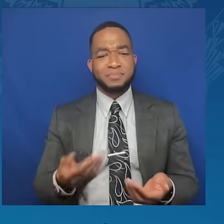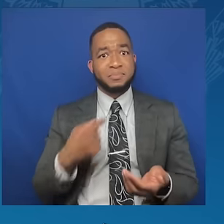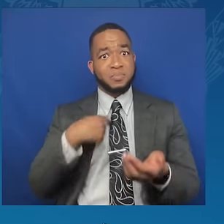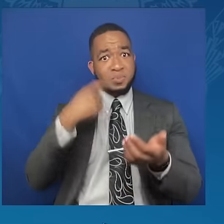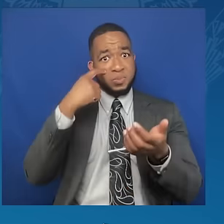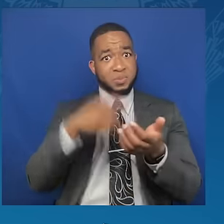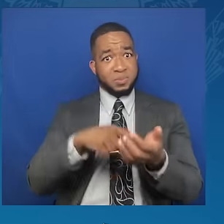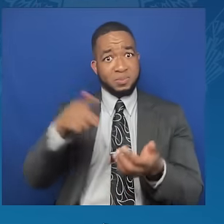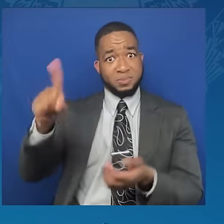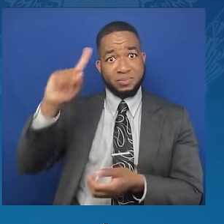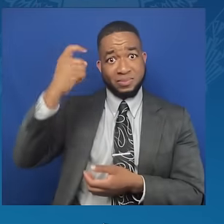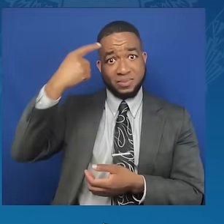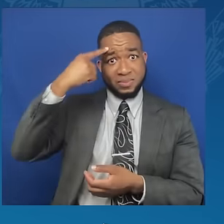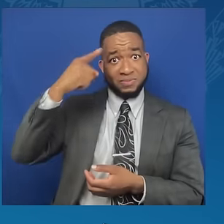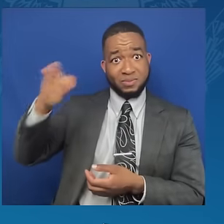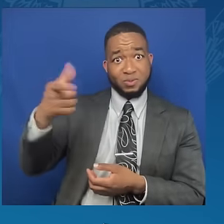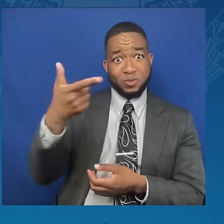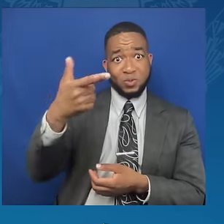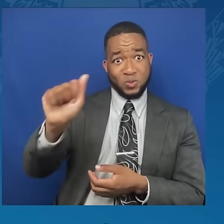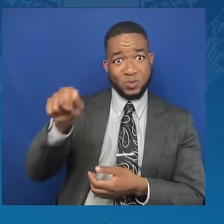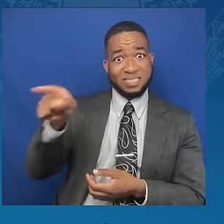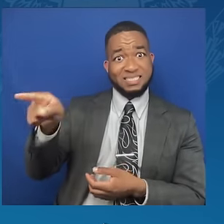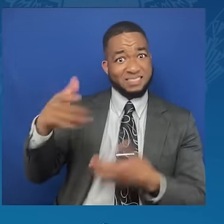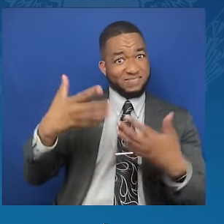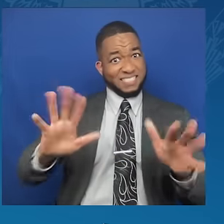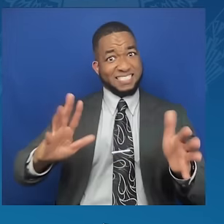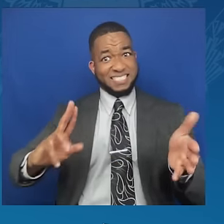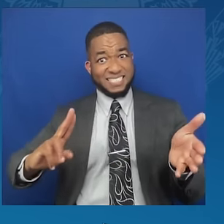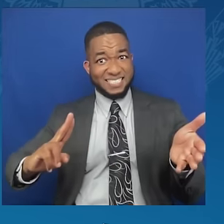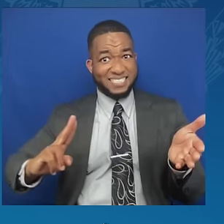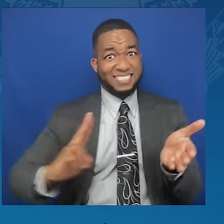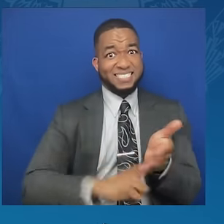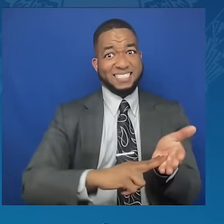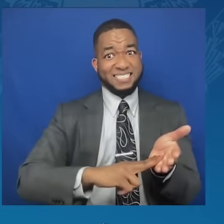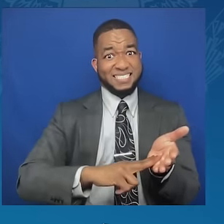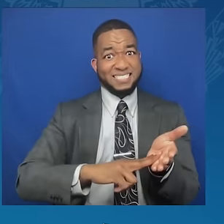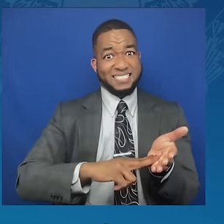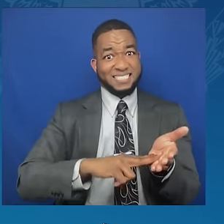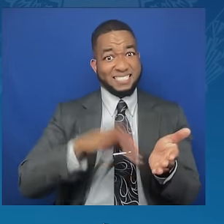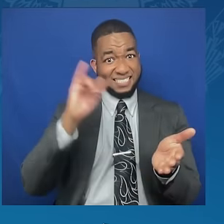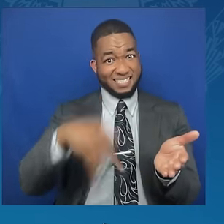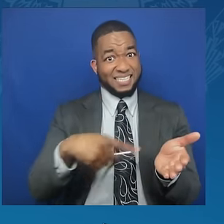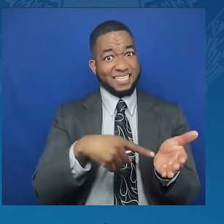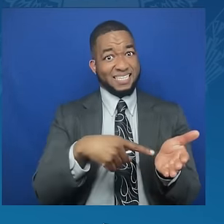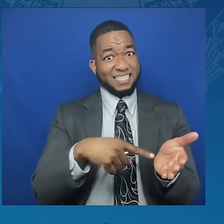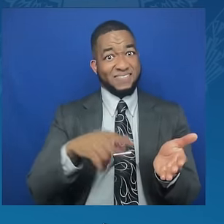law on the 56th anniversary of this very march.